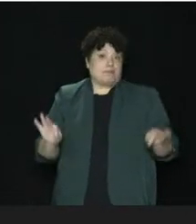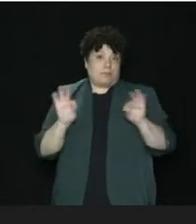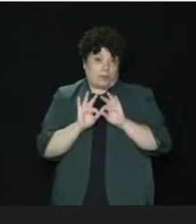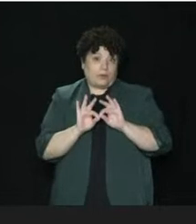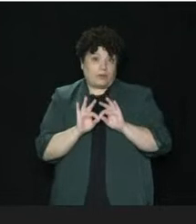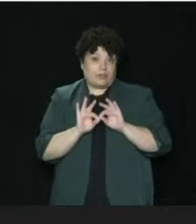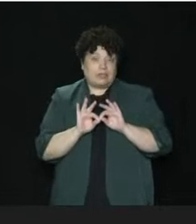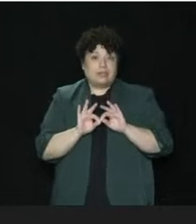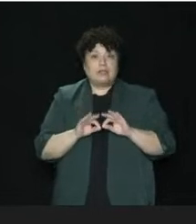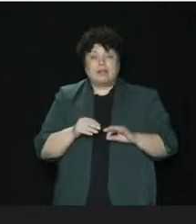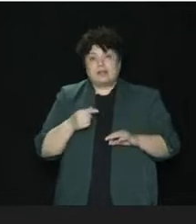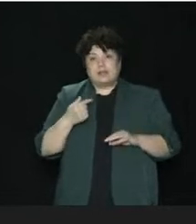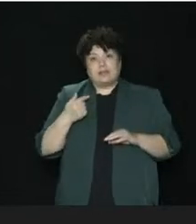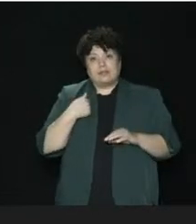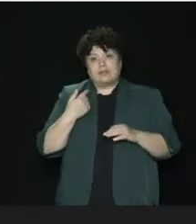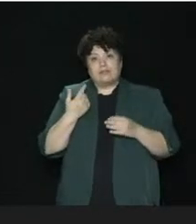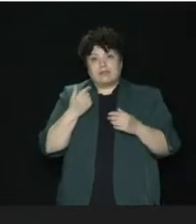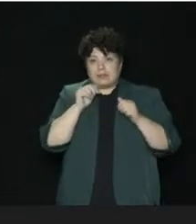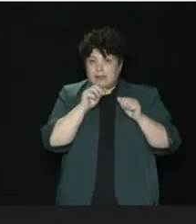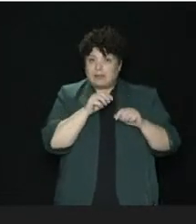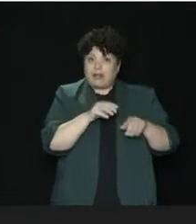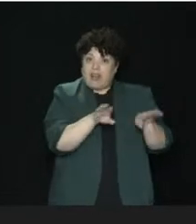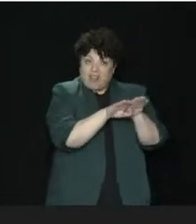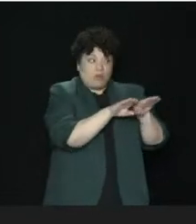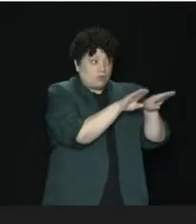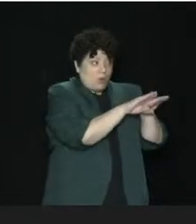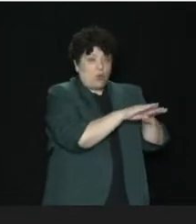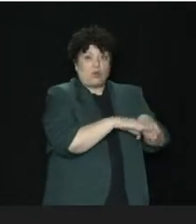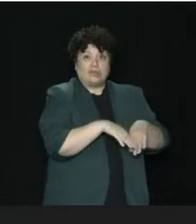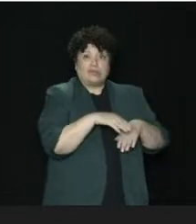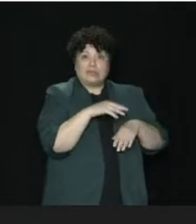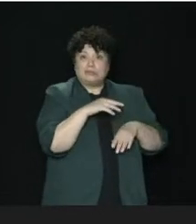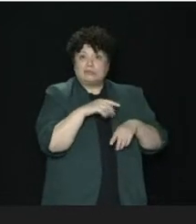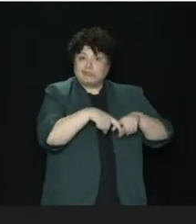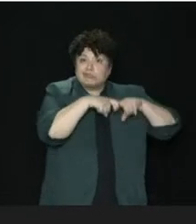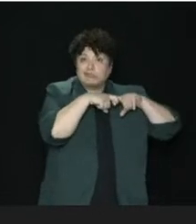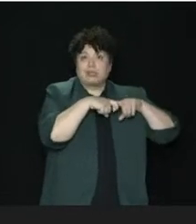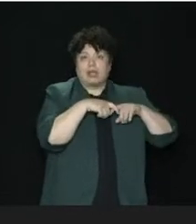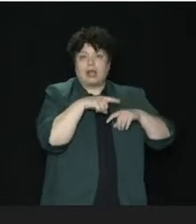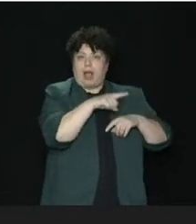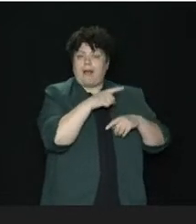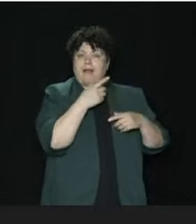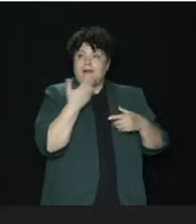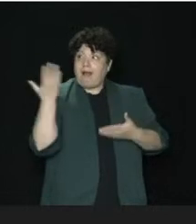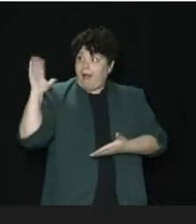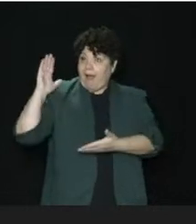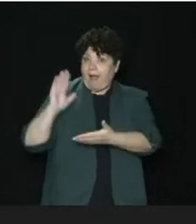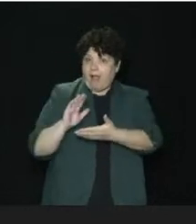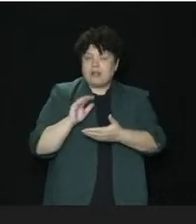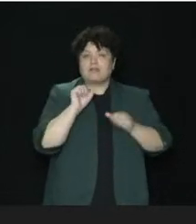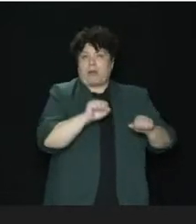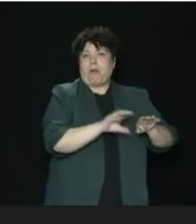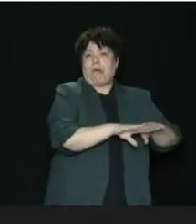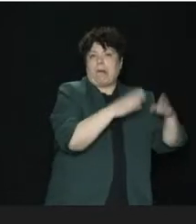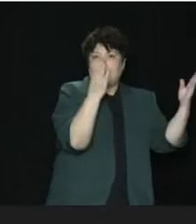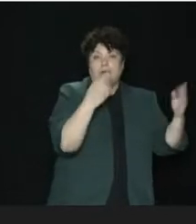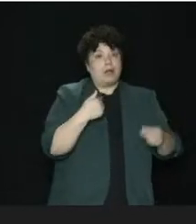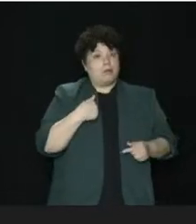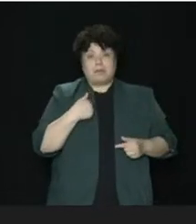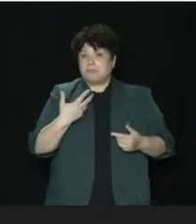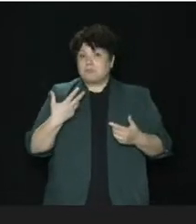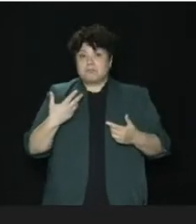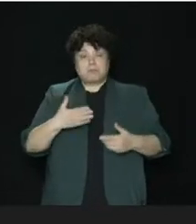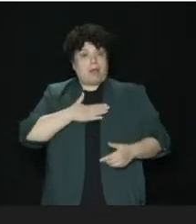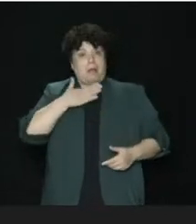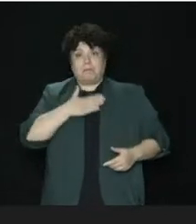can end with so many of these restrictions. I am very, very happy that I got my shot and